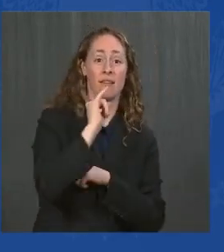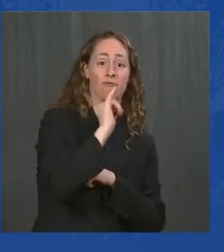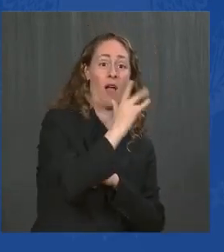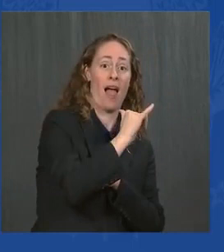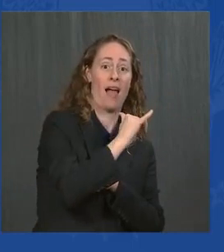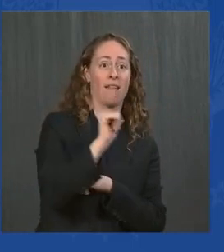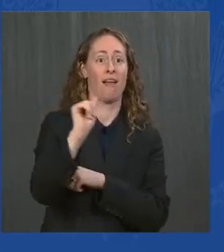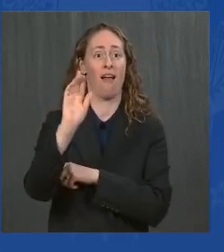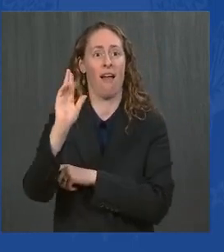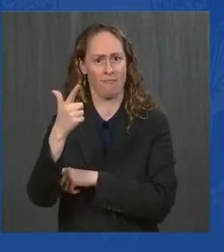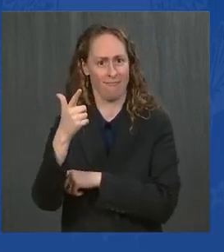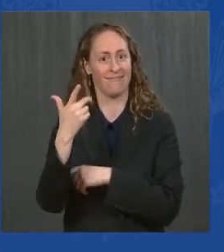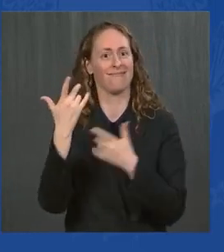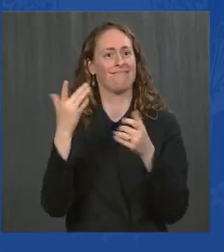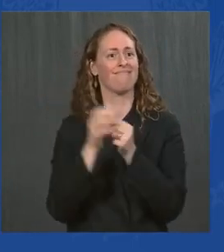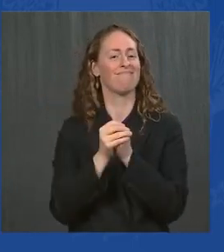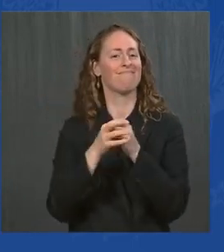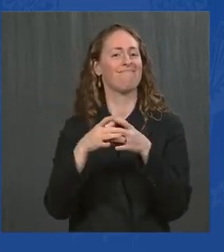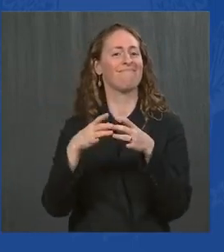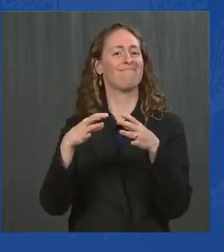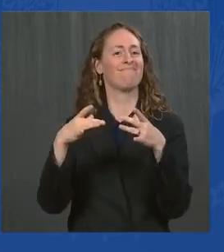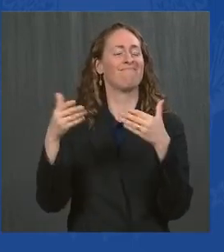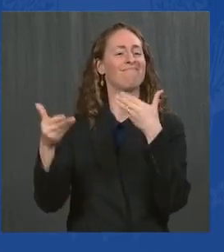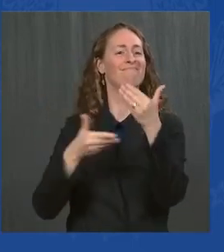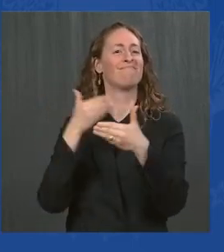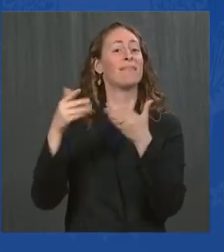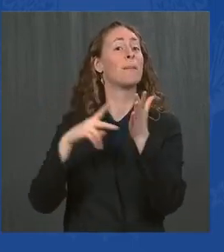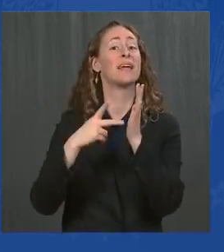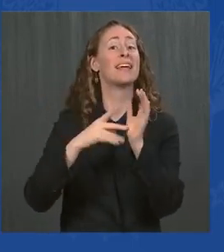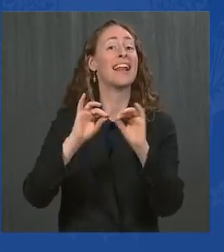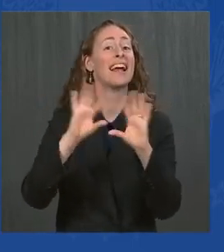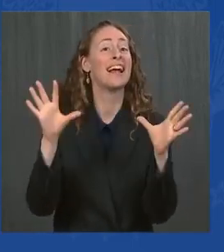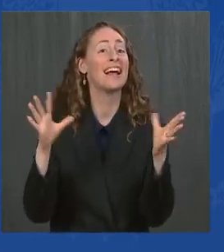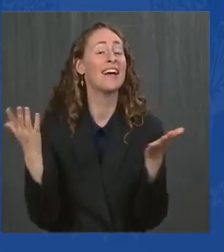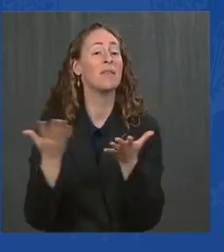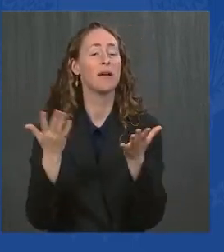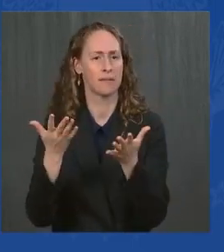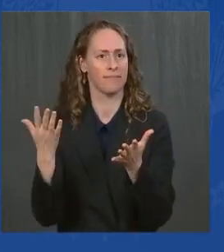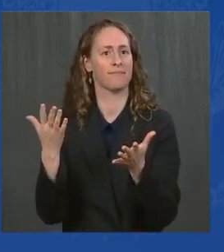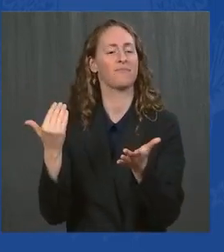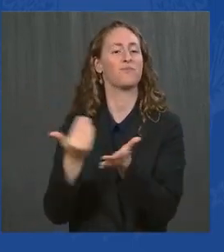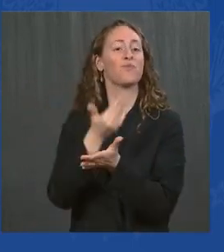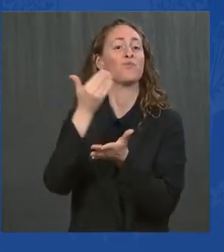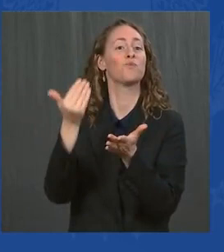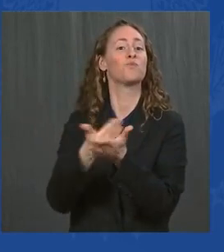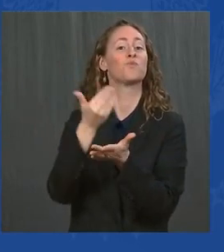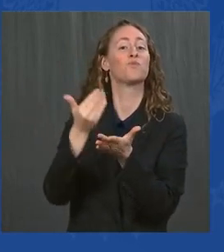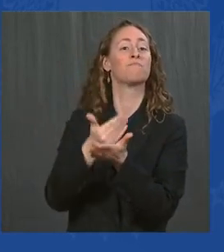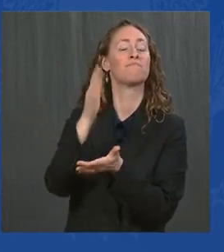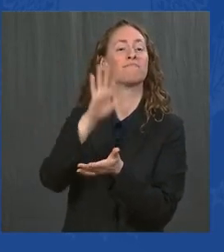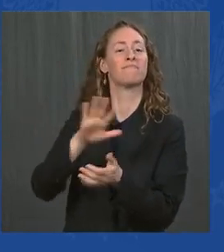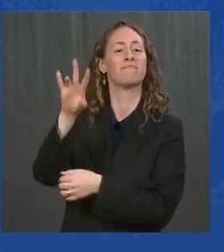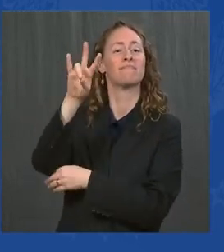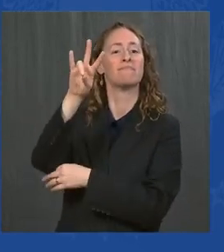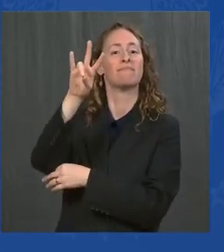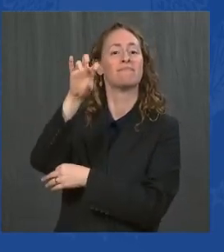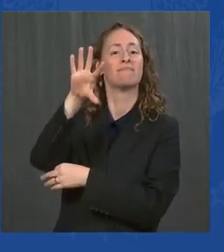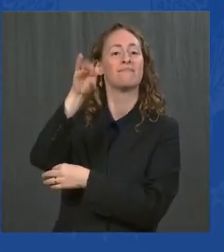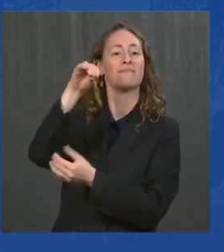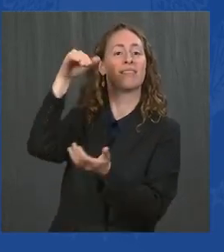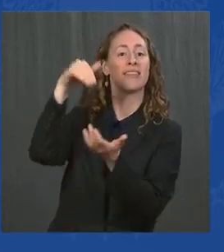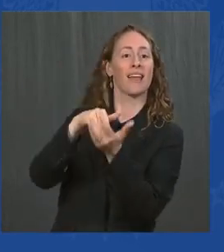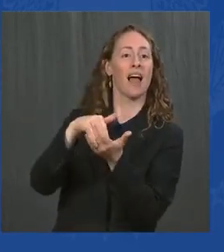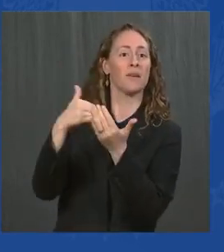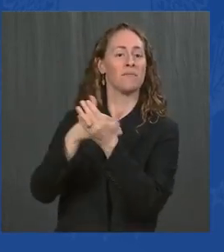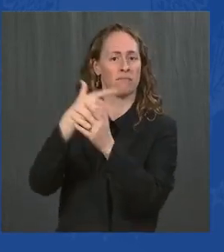report means that we have been adding an average of 750,000 jobs per month on average during the past